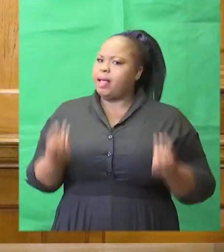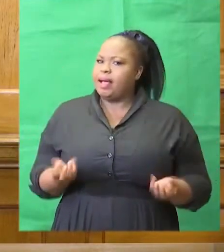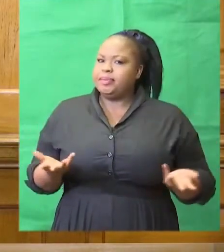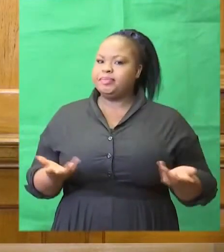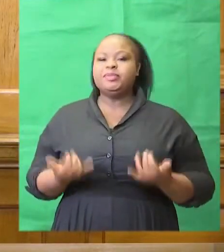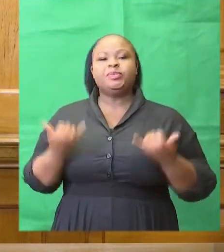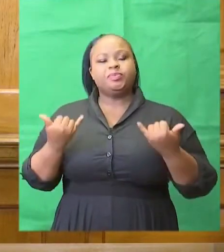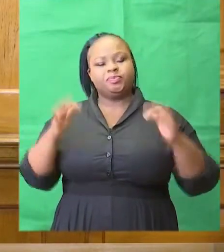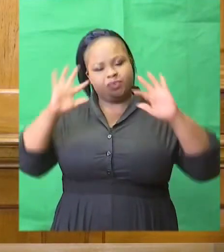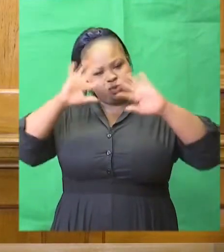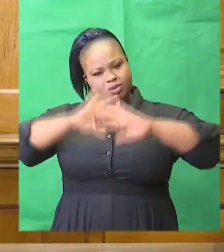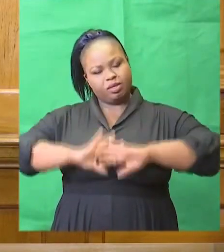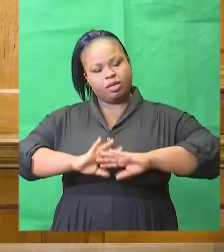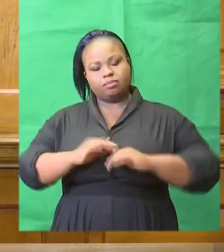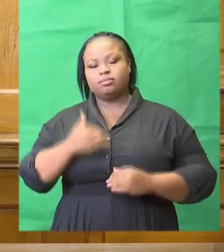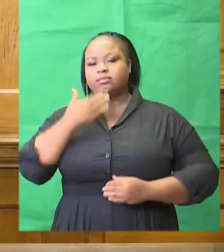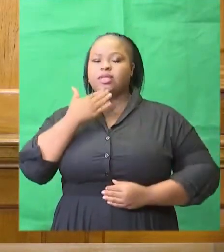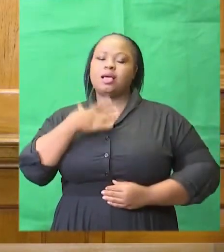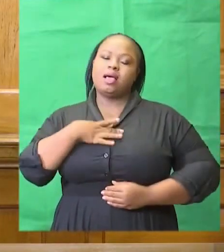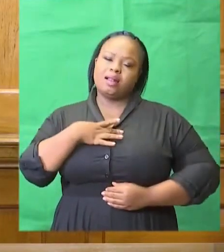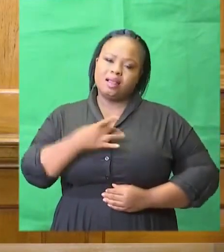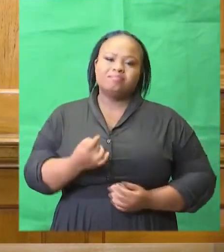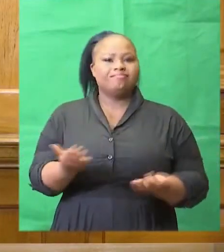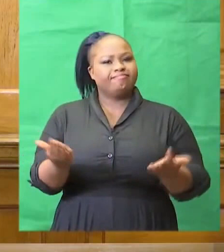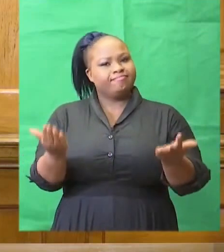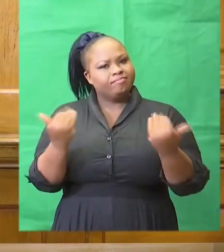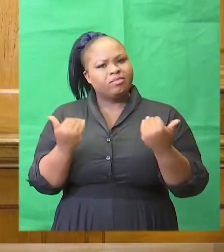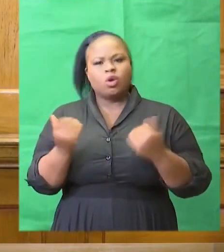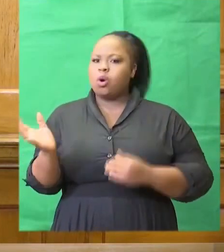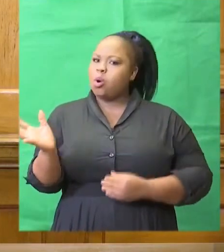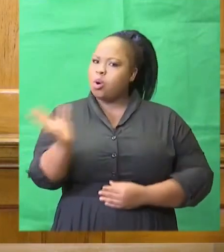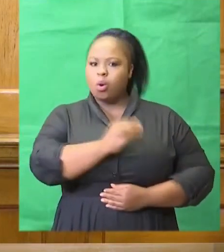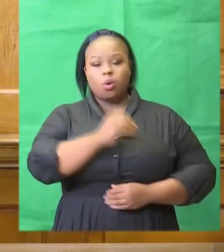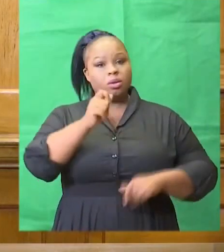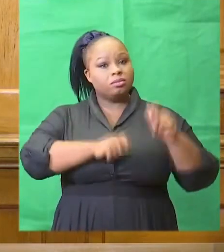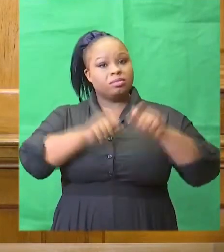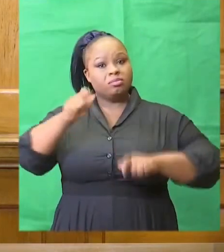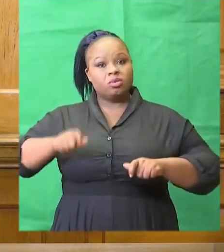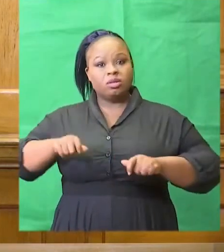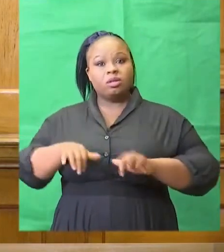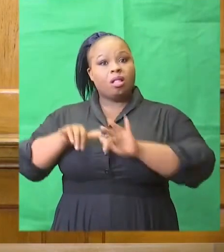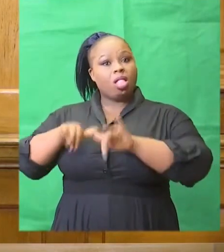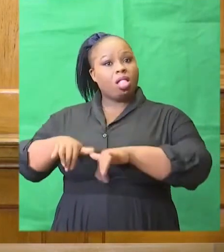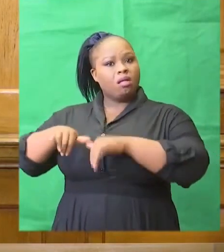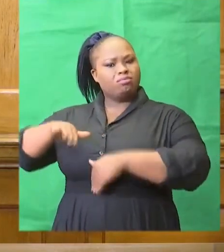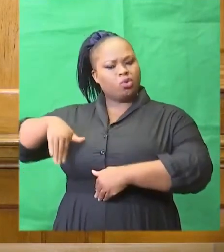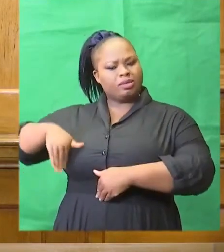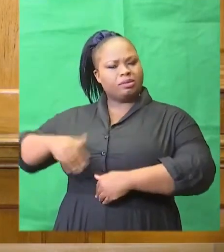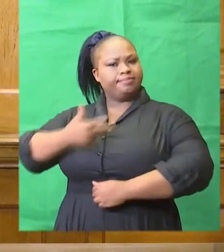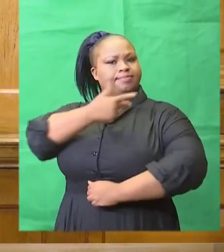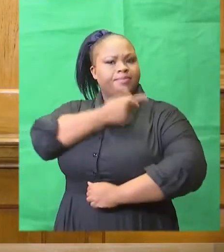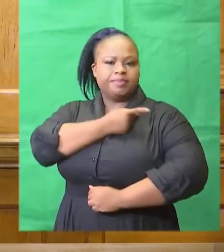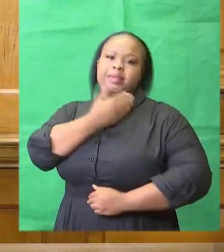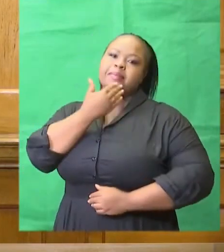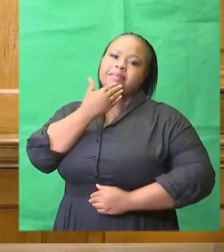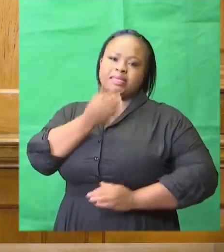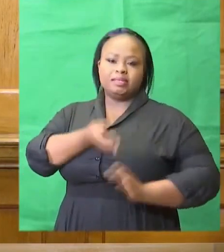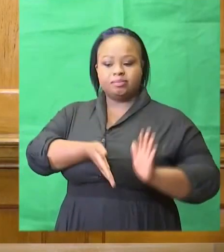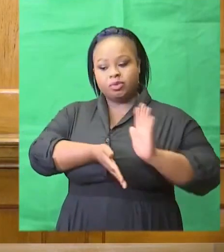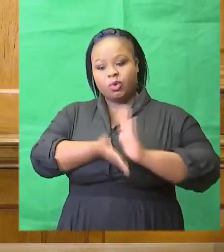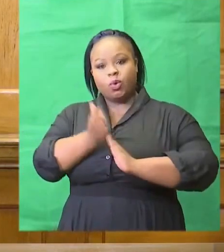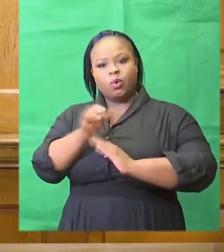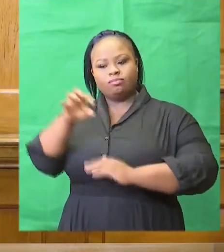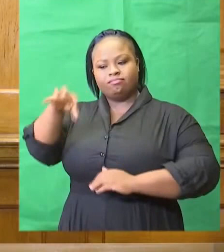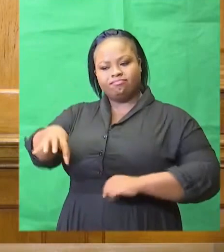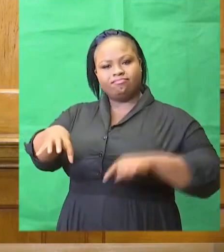Tonight, I'd like to call on every person who has not been vaccinated to go to their nearest vaccination